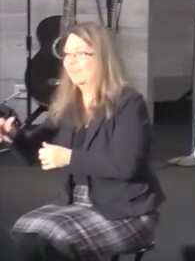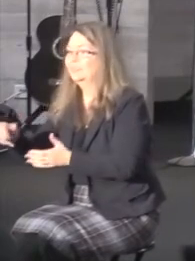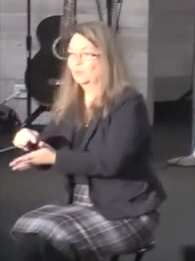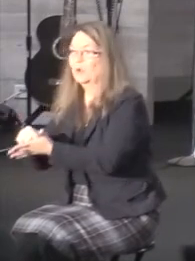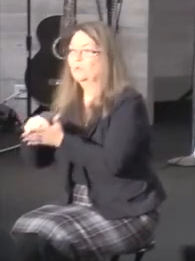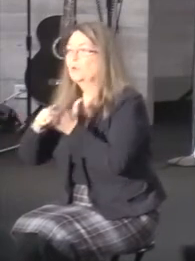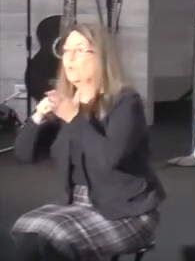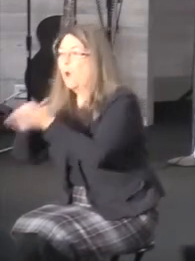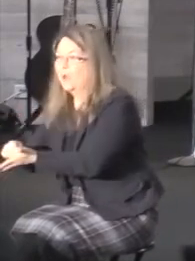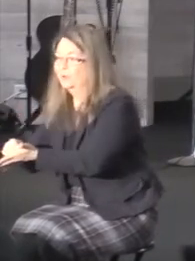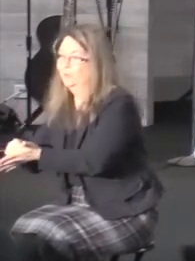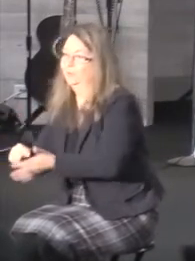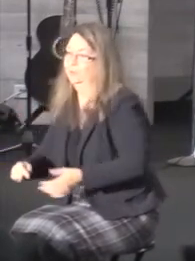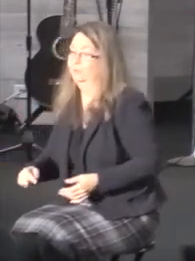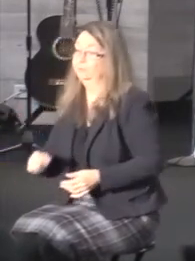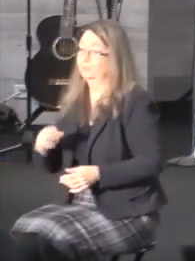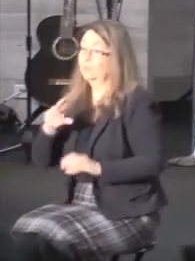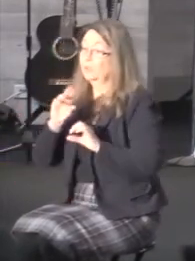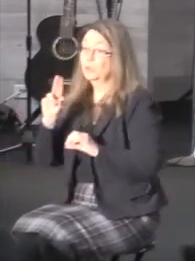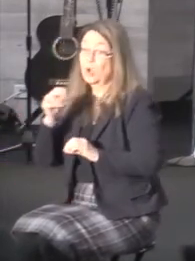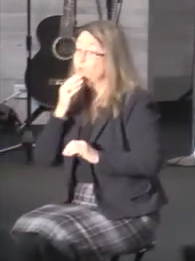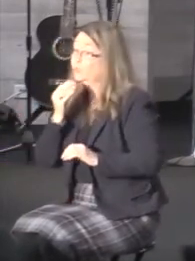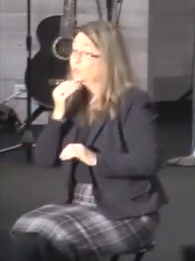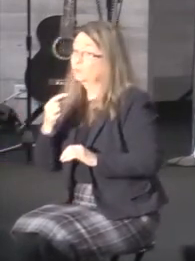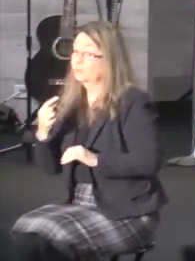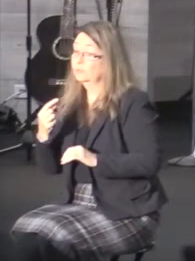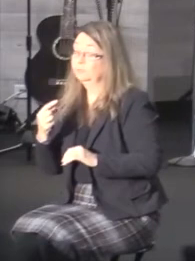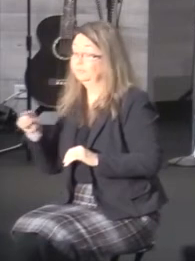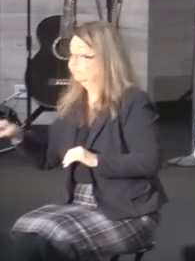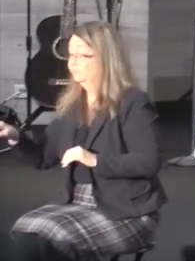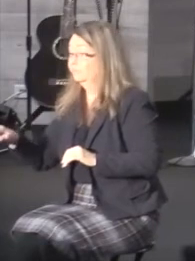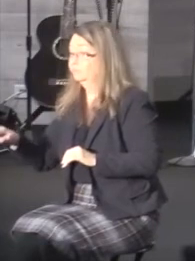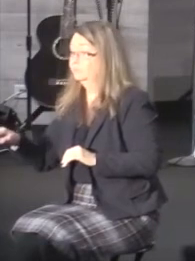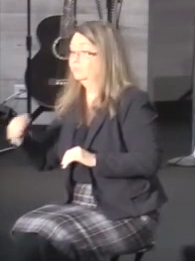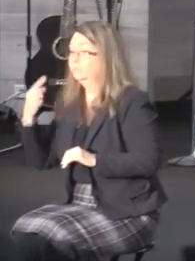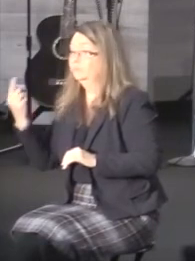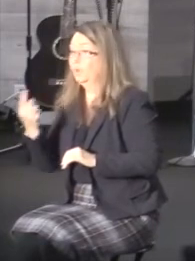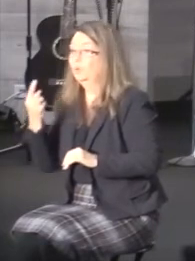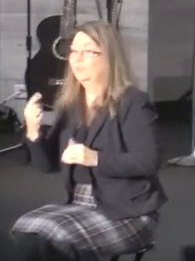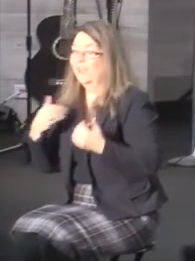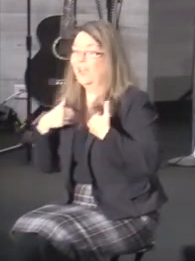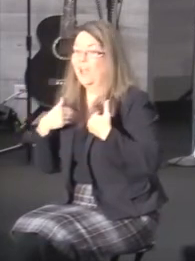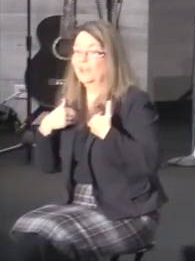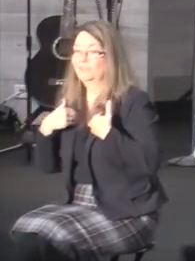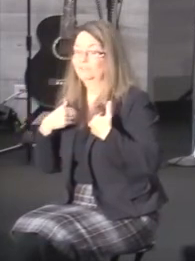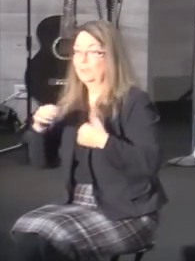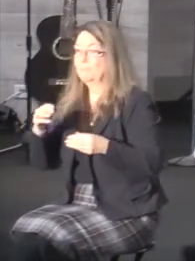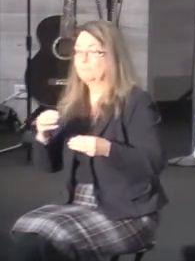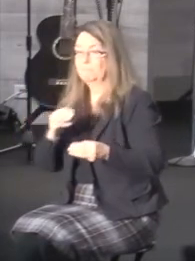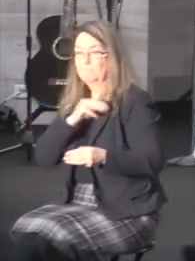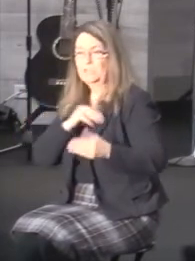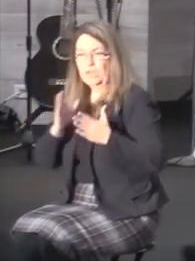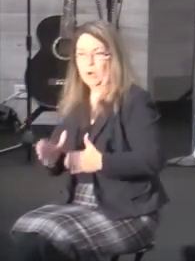were hardly any Jews. And the only Jews that were actually in Philippi were Jewish missionaries. They were legalists, and they were seeking